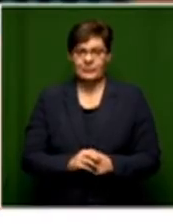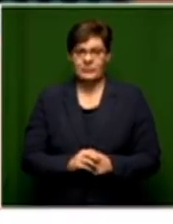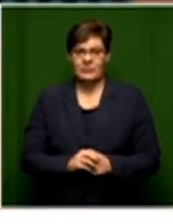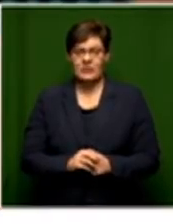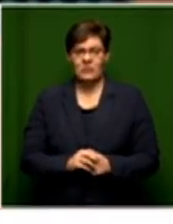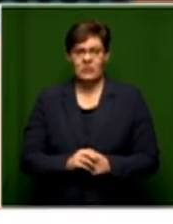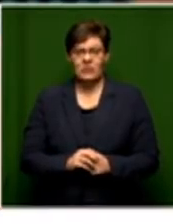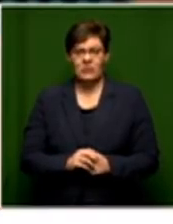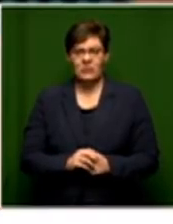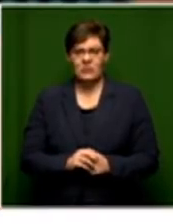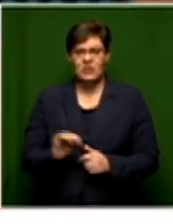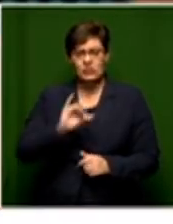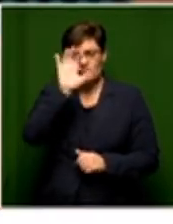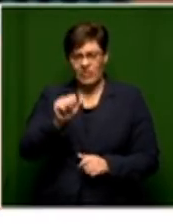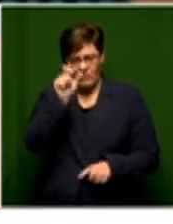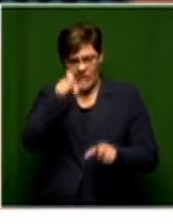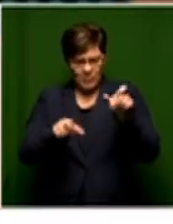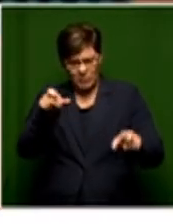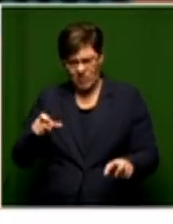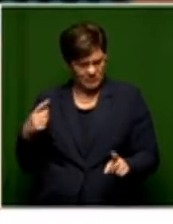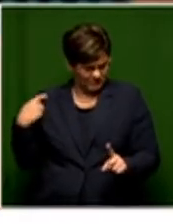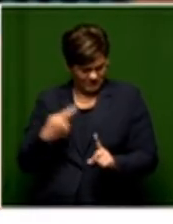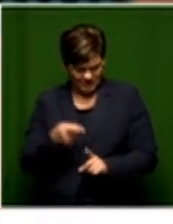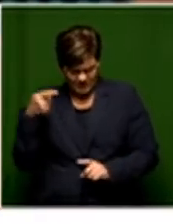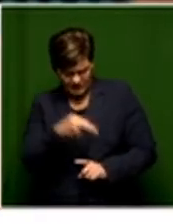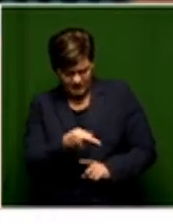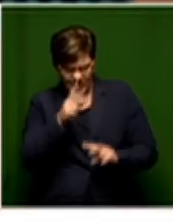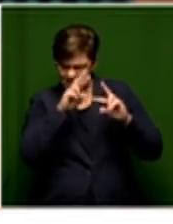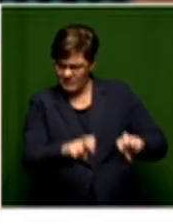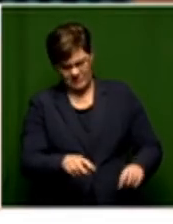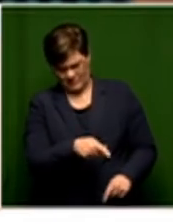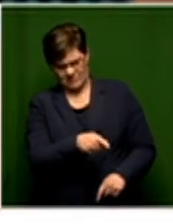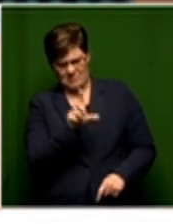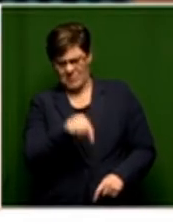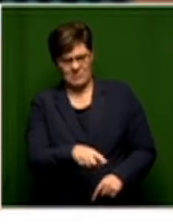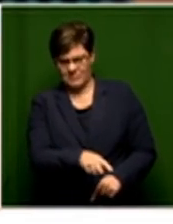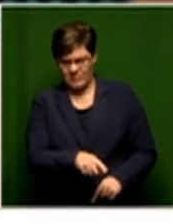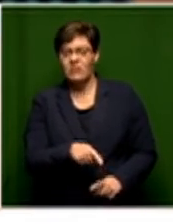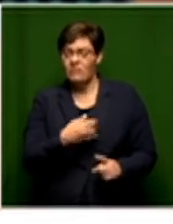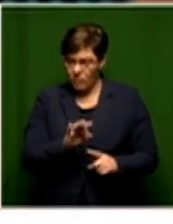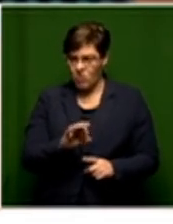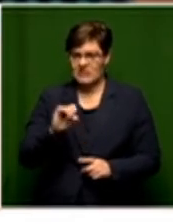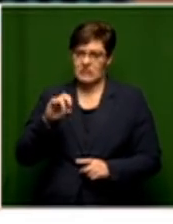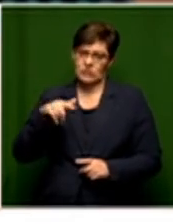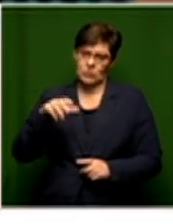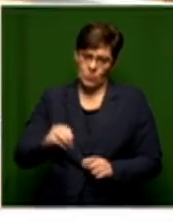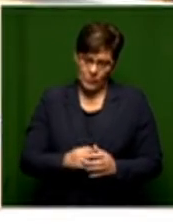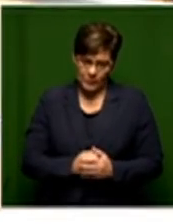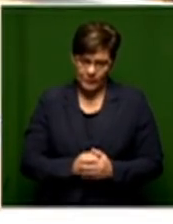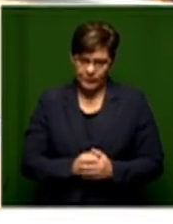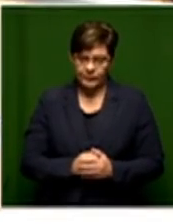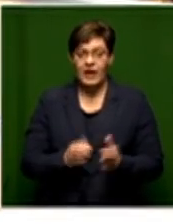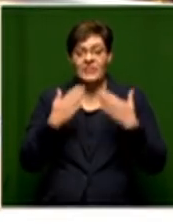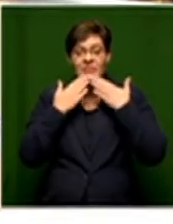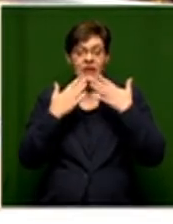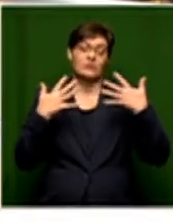have shown quite a lot of disdain pertaining to this particular investigation into the murder of Senzo Meyiwa. Chriselda,